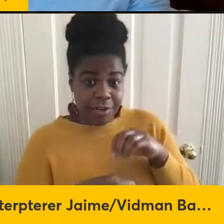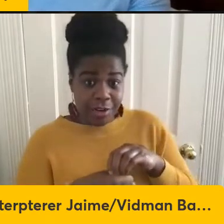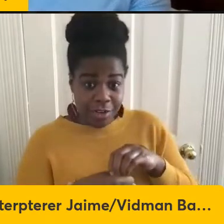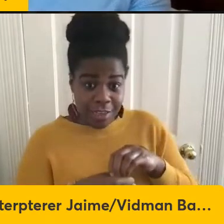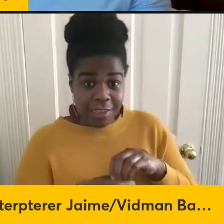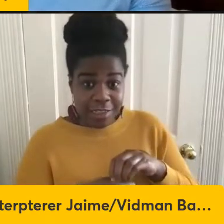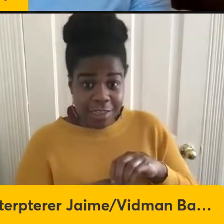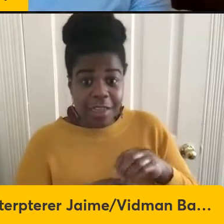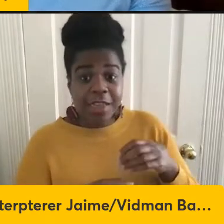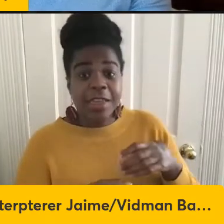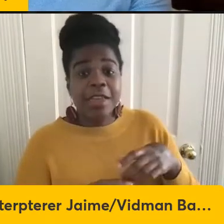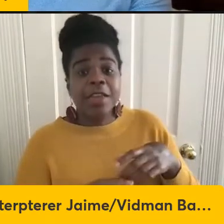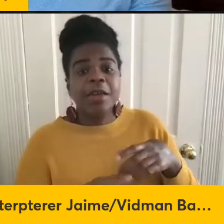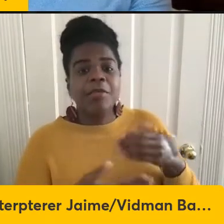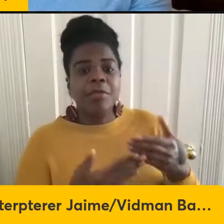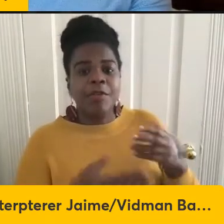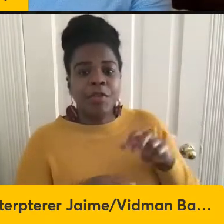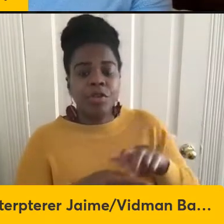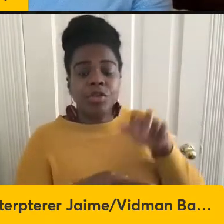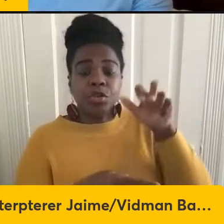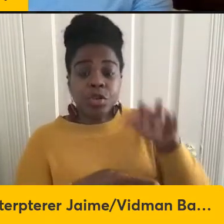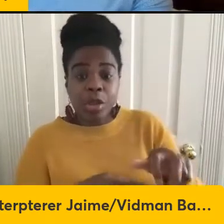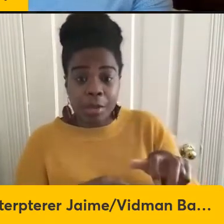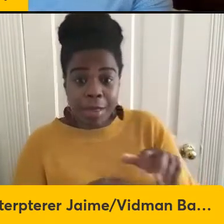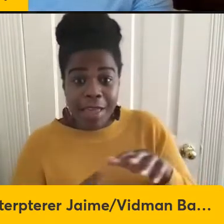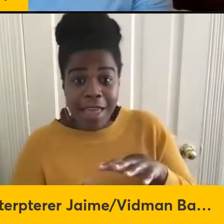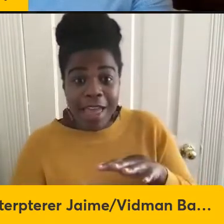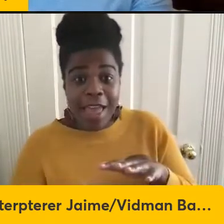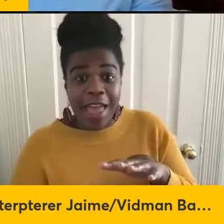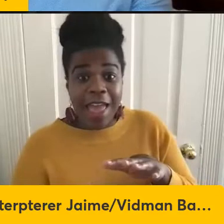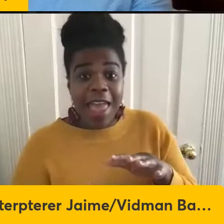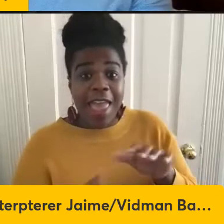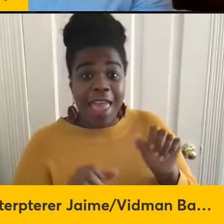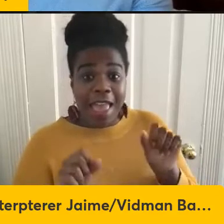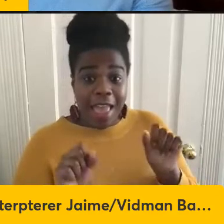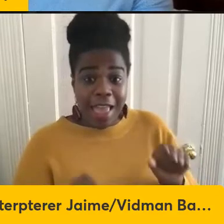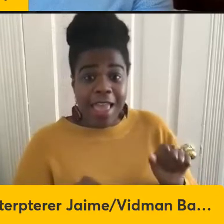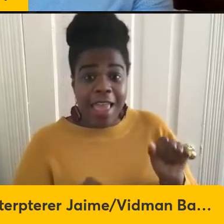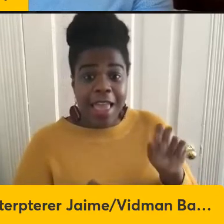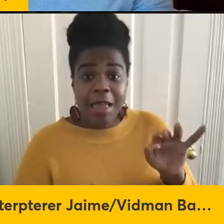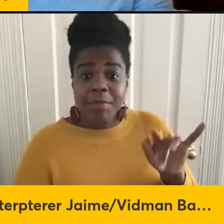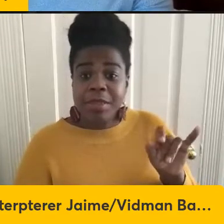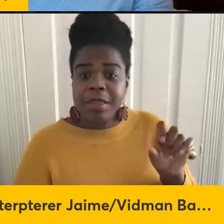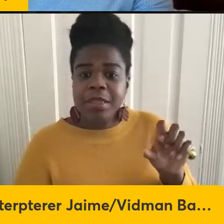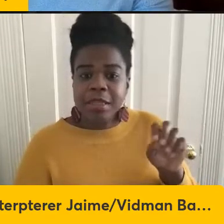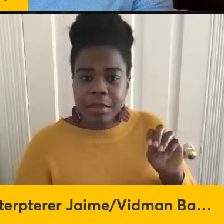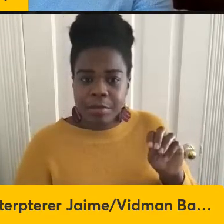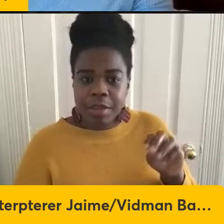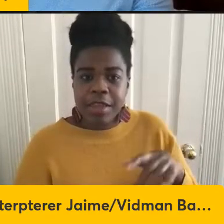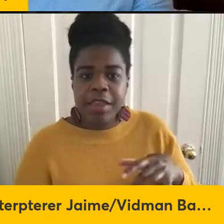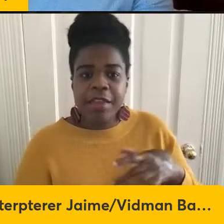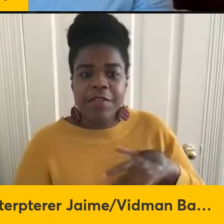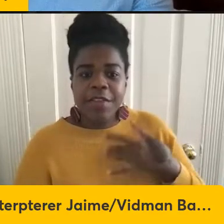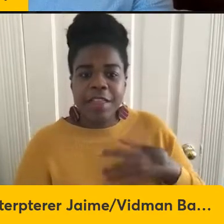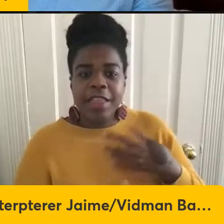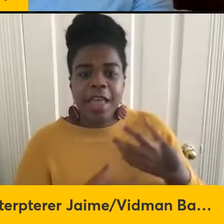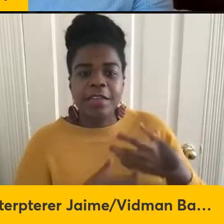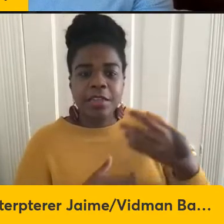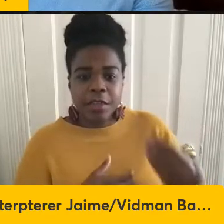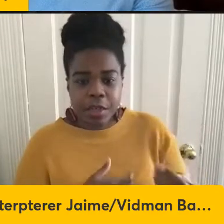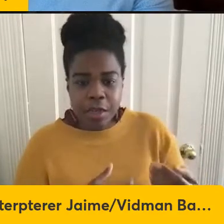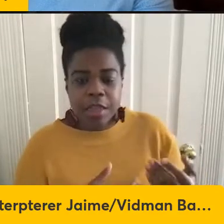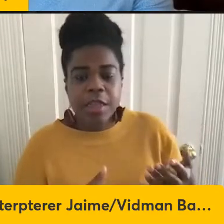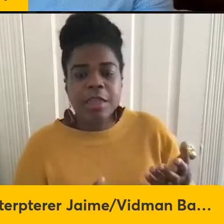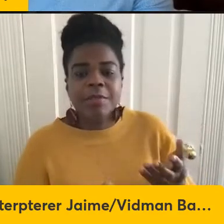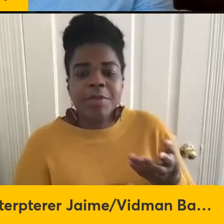before you jump out as an advocate and experience ableism in an external sense. So just being gentle with